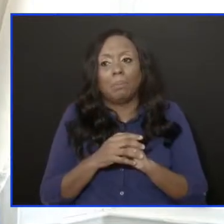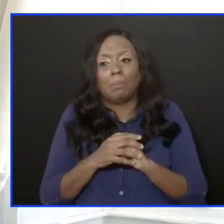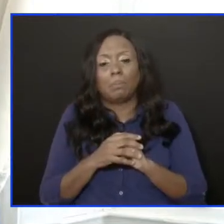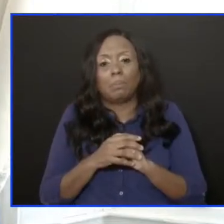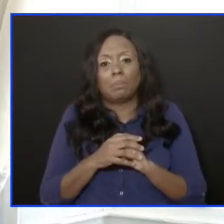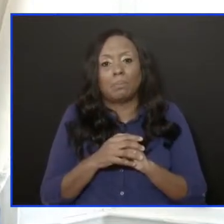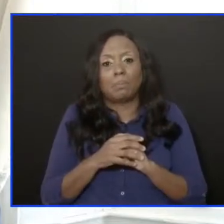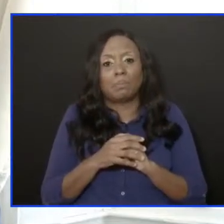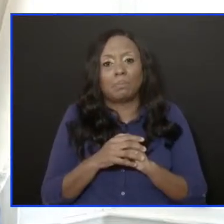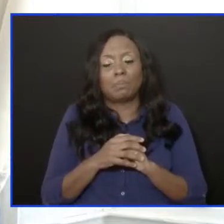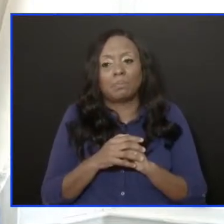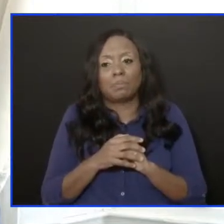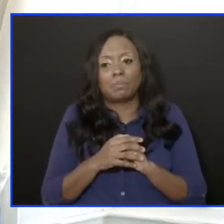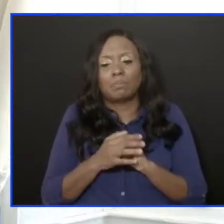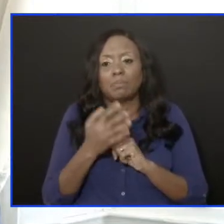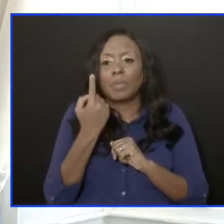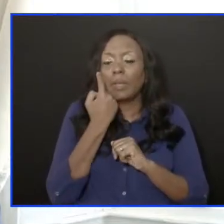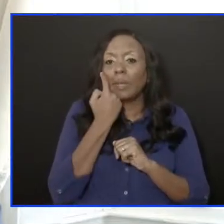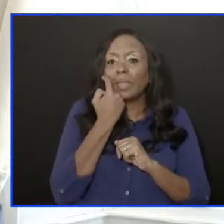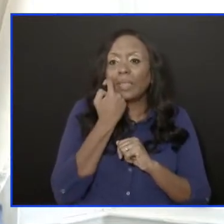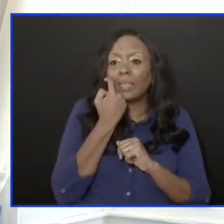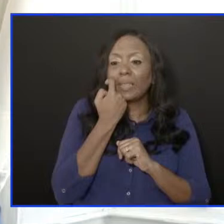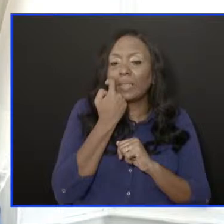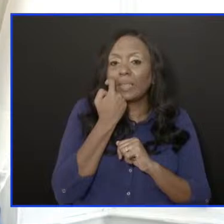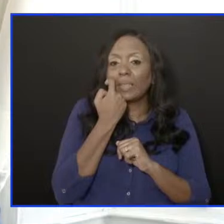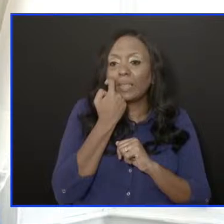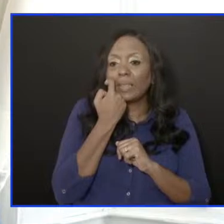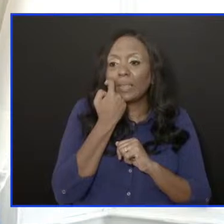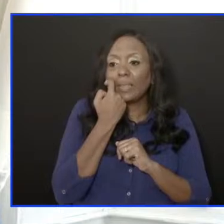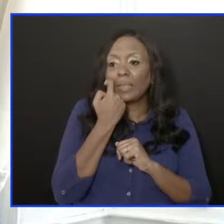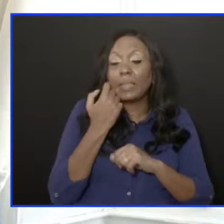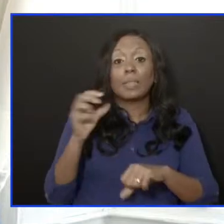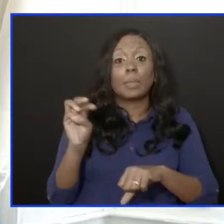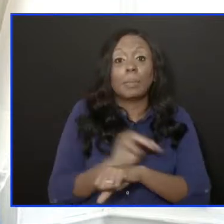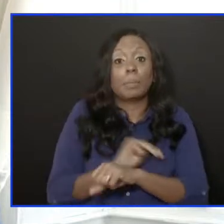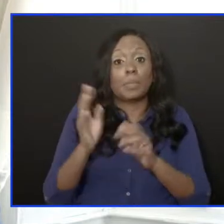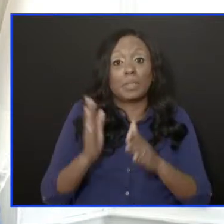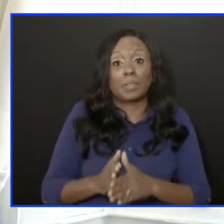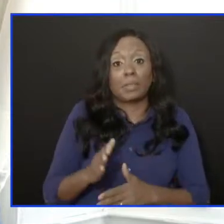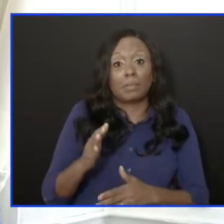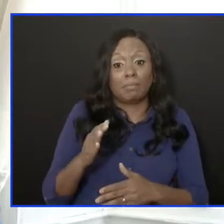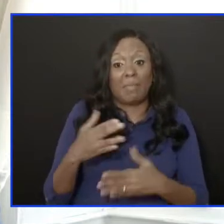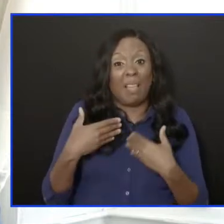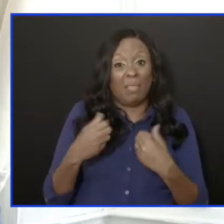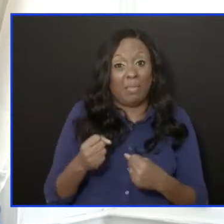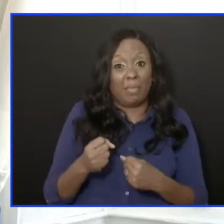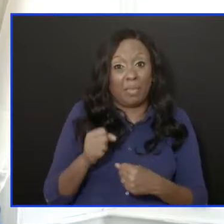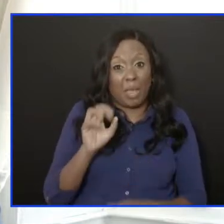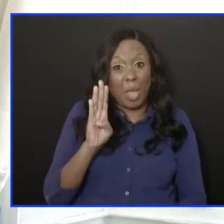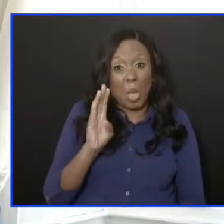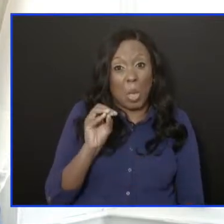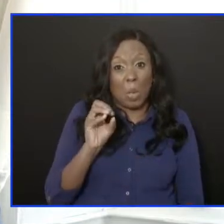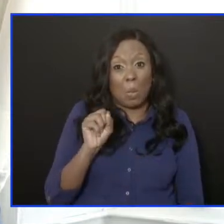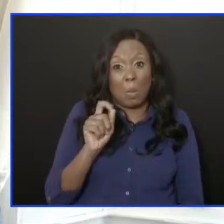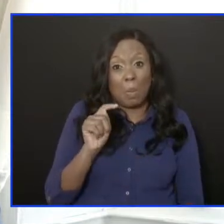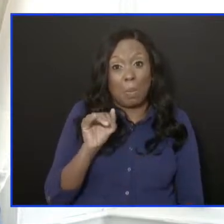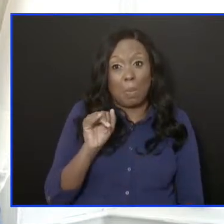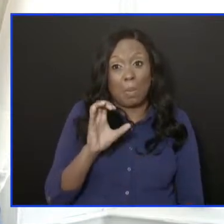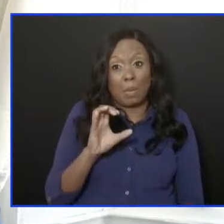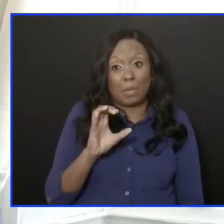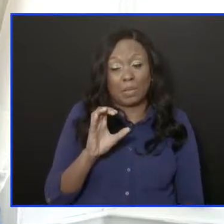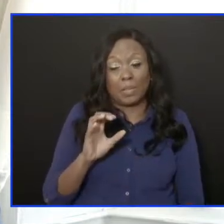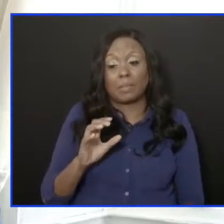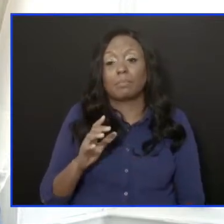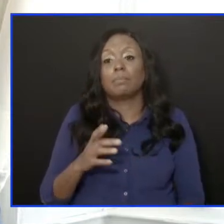recognize from the minister's previous conversation that we were able now to reopen a part of